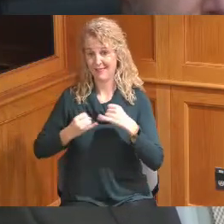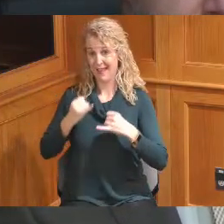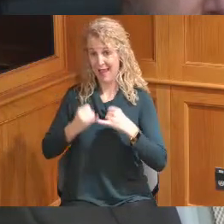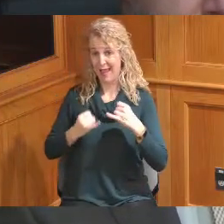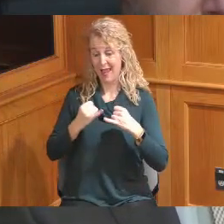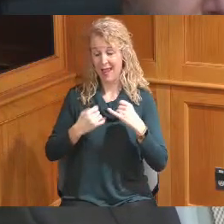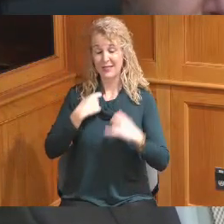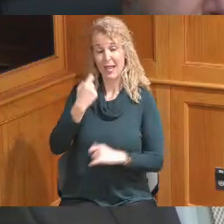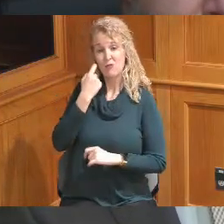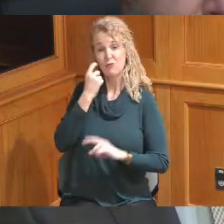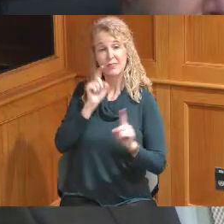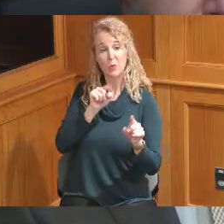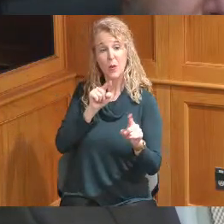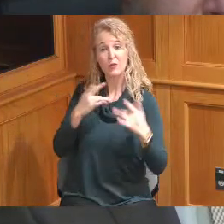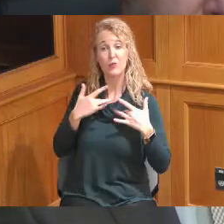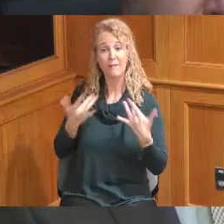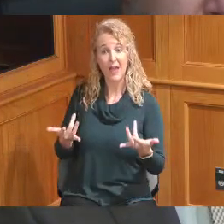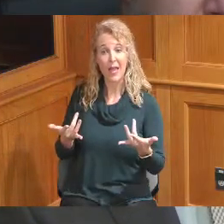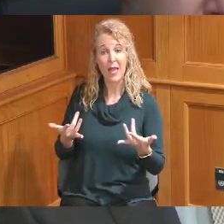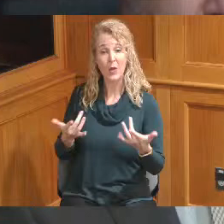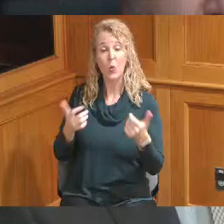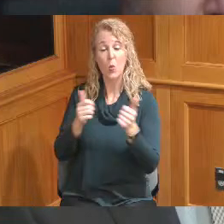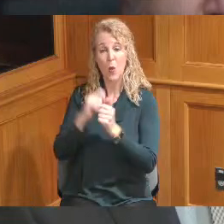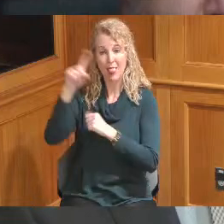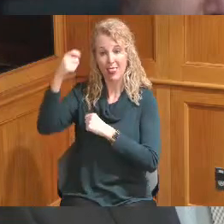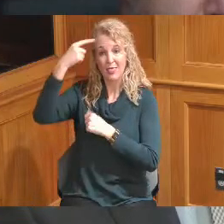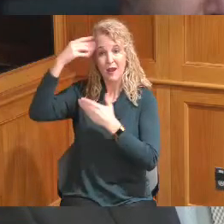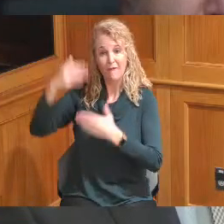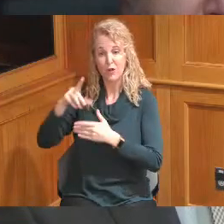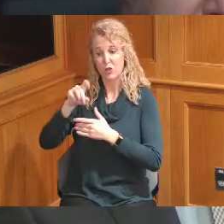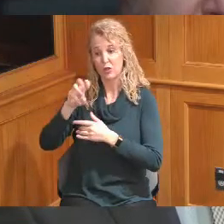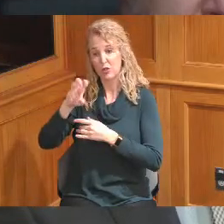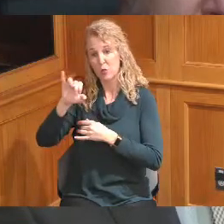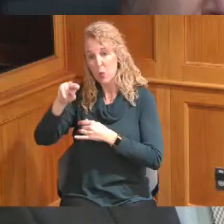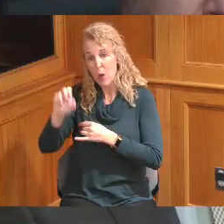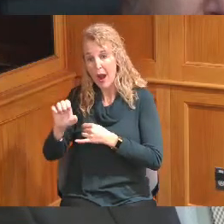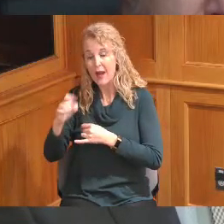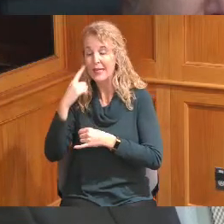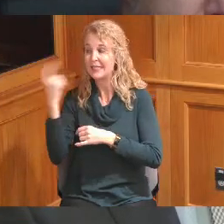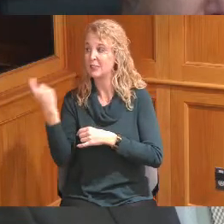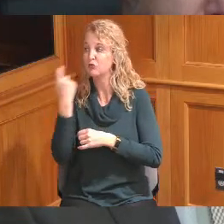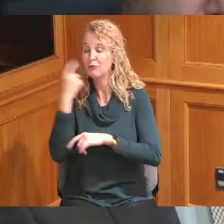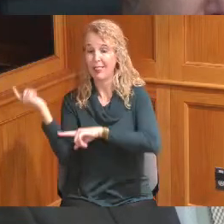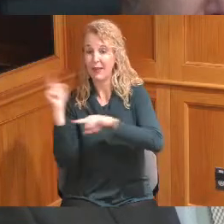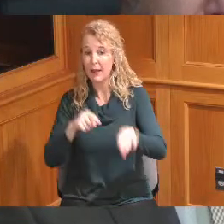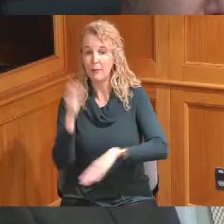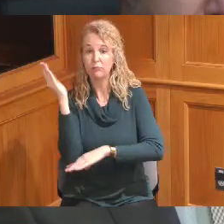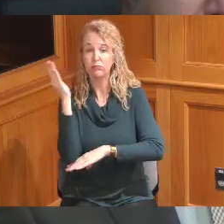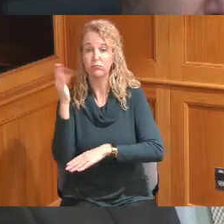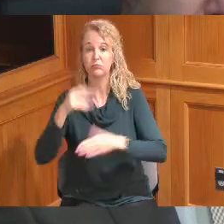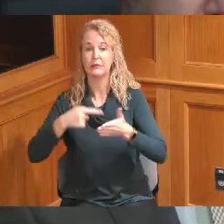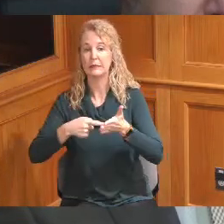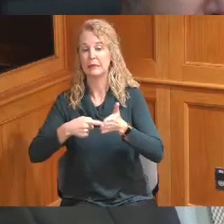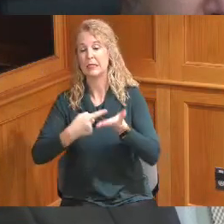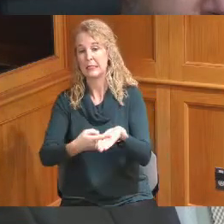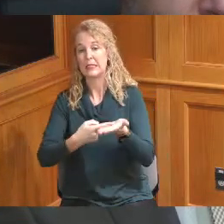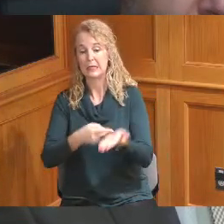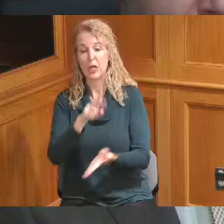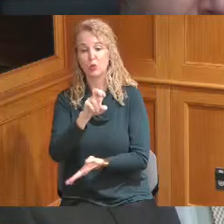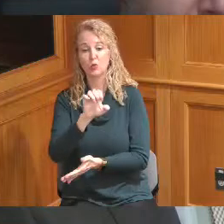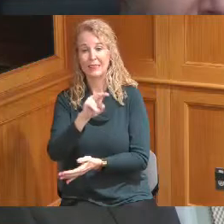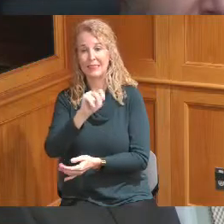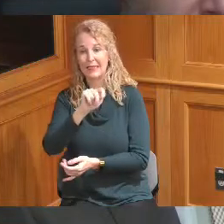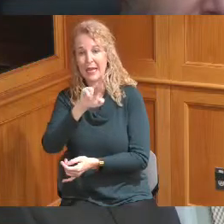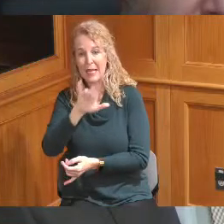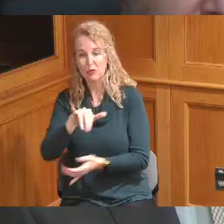I attended an event with Governor DeWine where he came in and talked a lot about reentry and hiring people that are